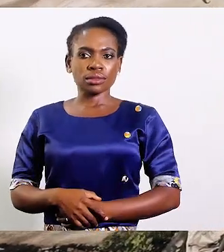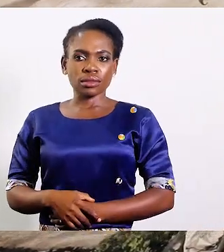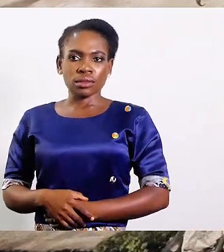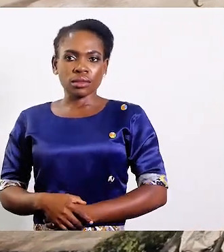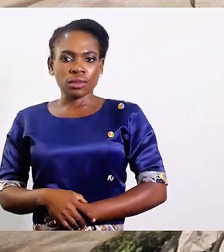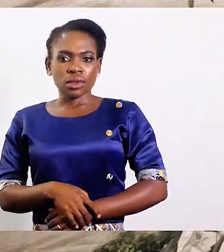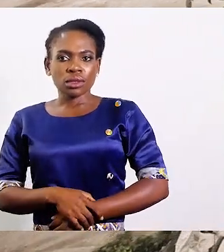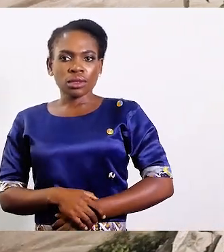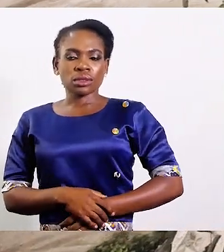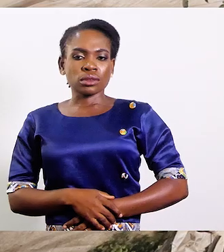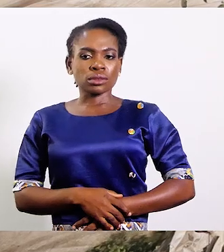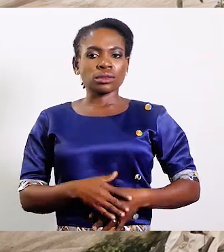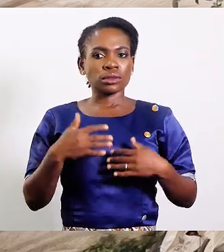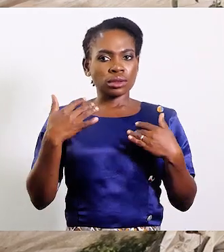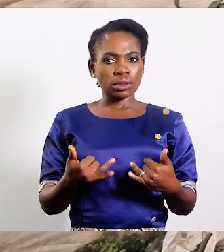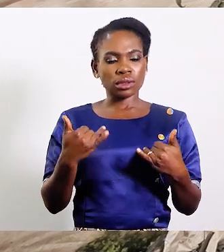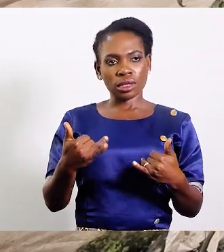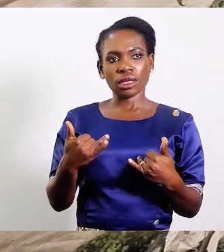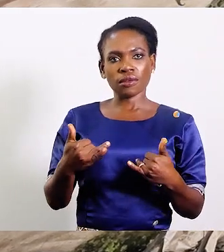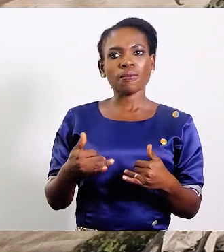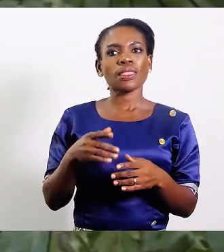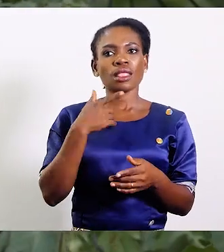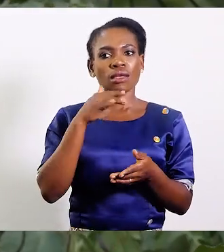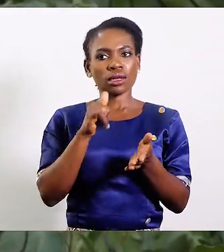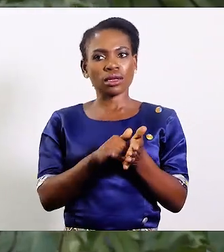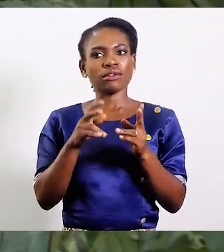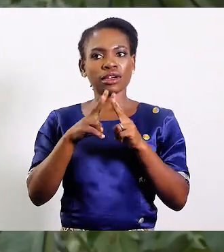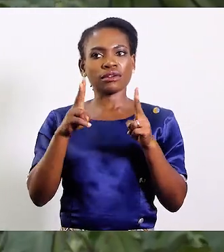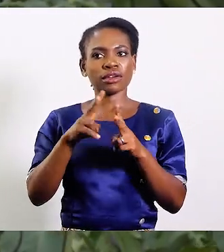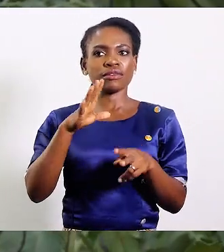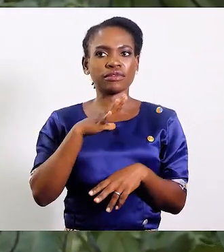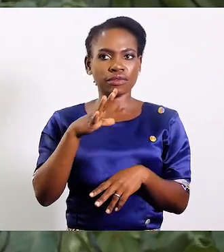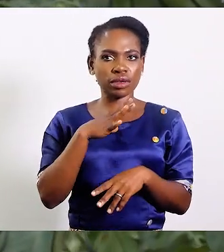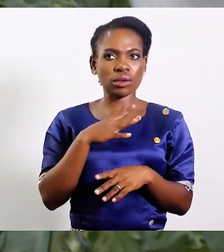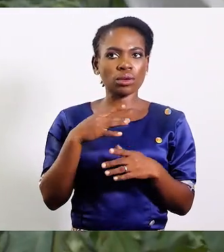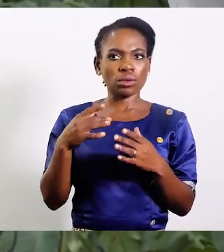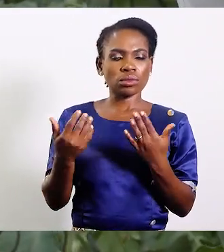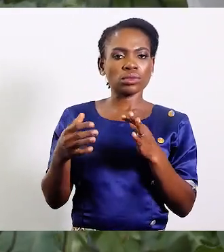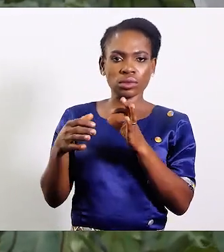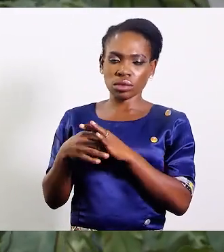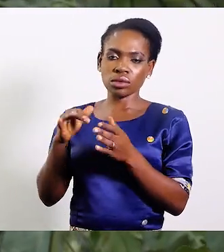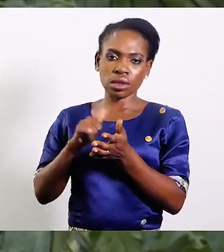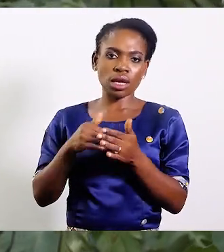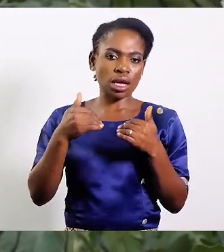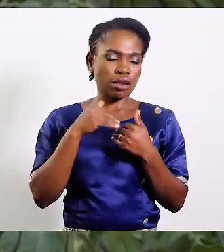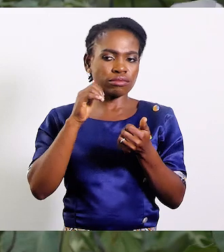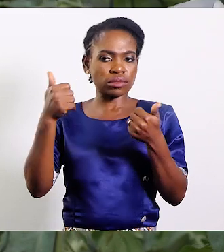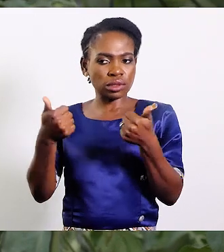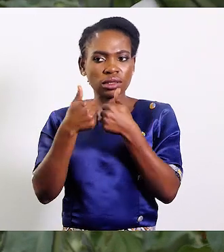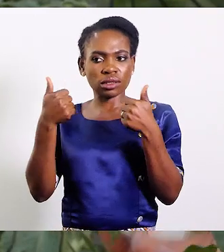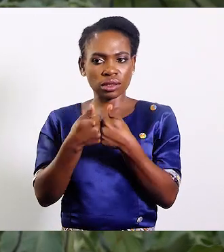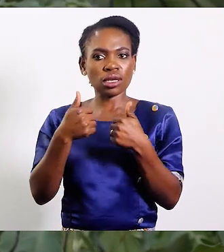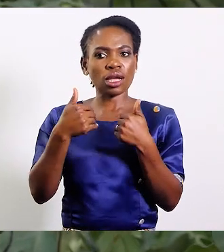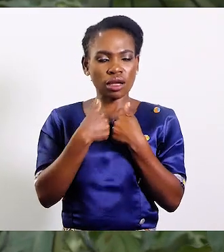at it. Yeah. You know. Yeah. Interesting. Now, obviously, it's very nice. Thank you. Well put together and all,